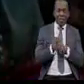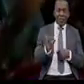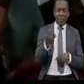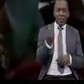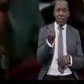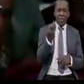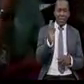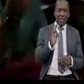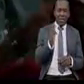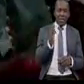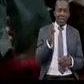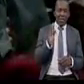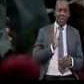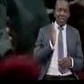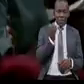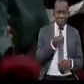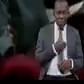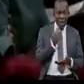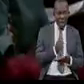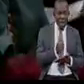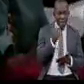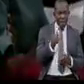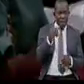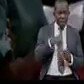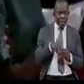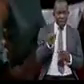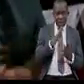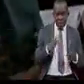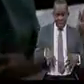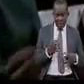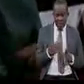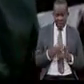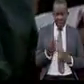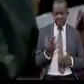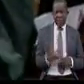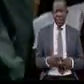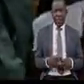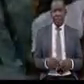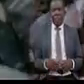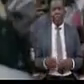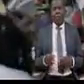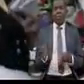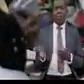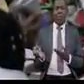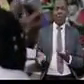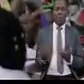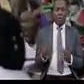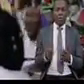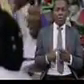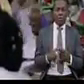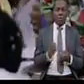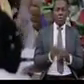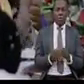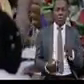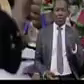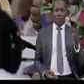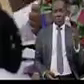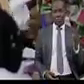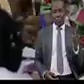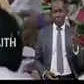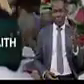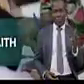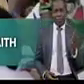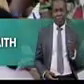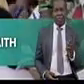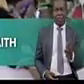life. We come to point number two. Point number two, the pattern and proclamation of